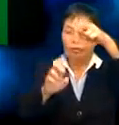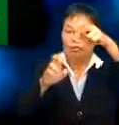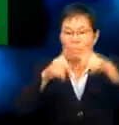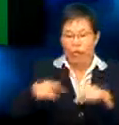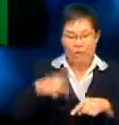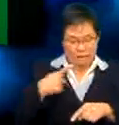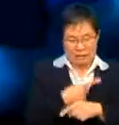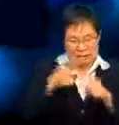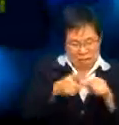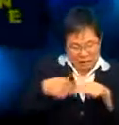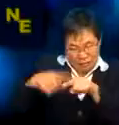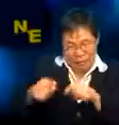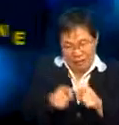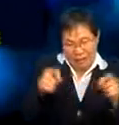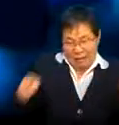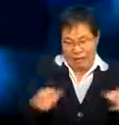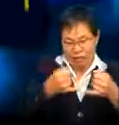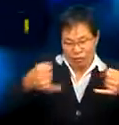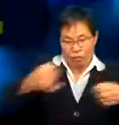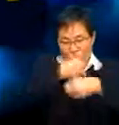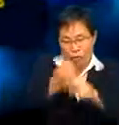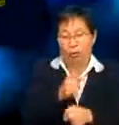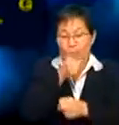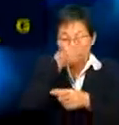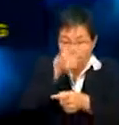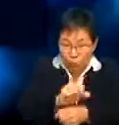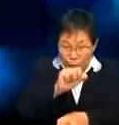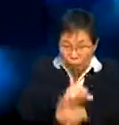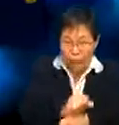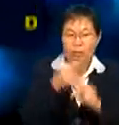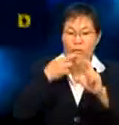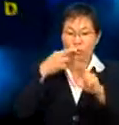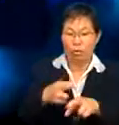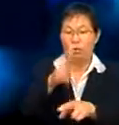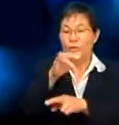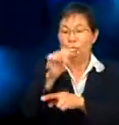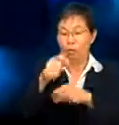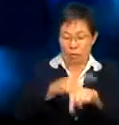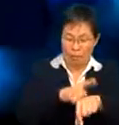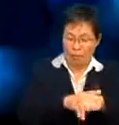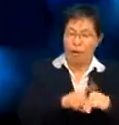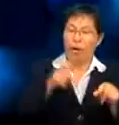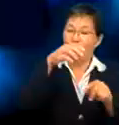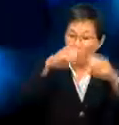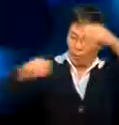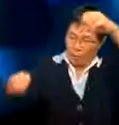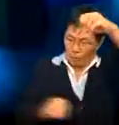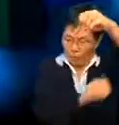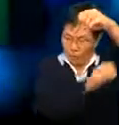string to make it work. The responding variable is the period of the pendulum